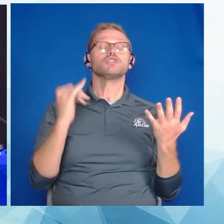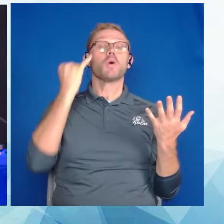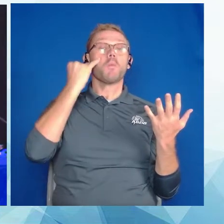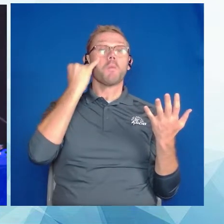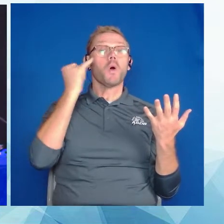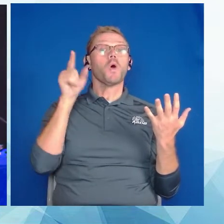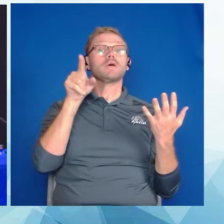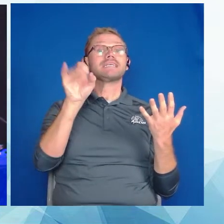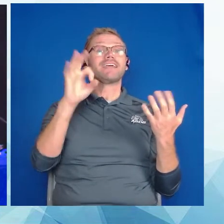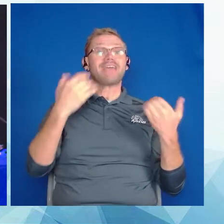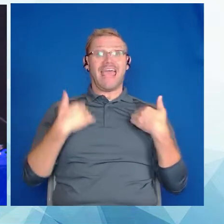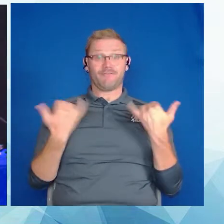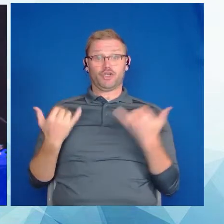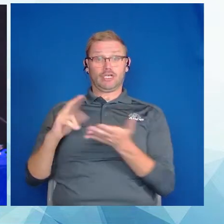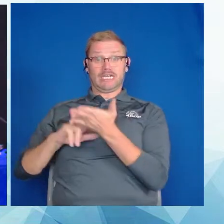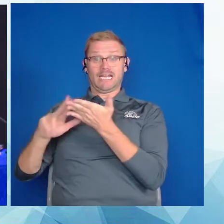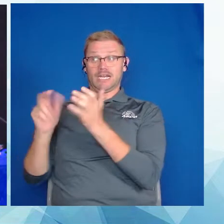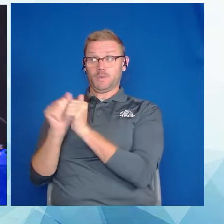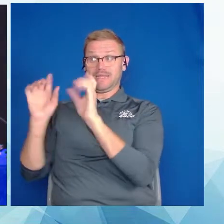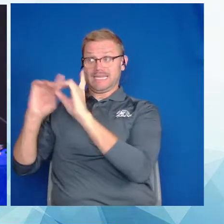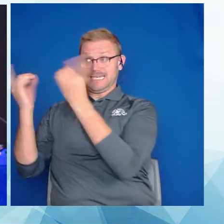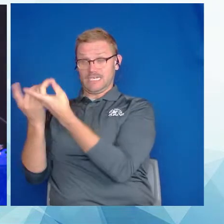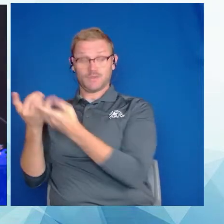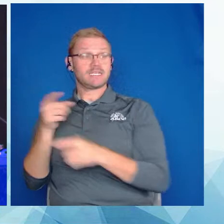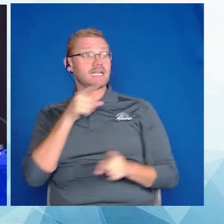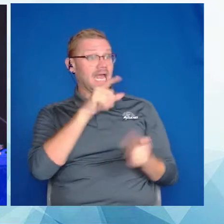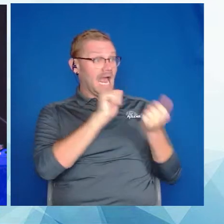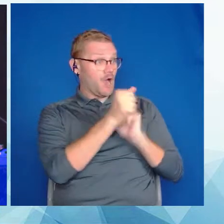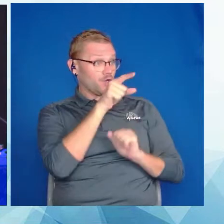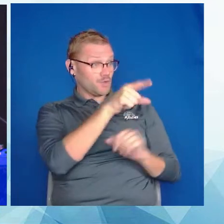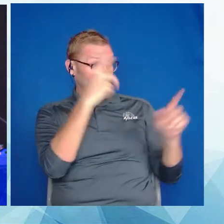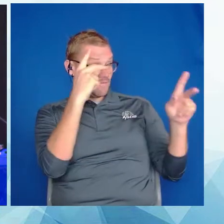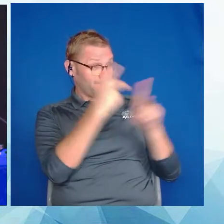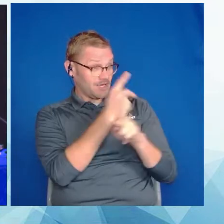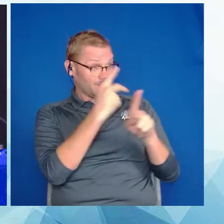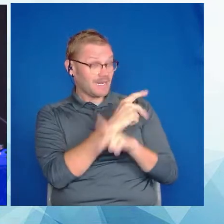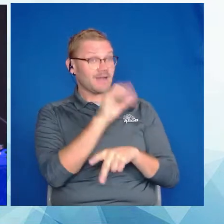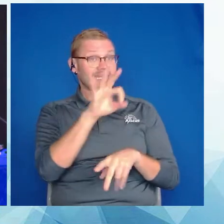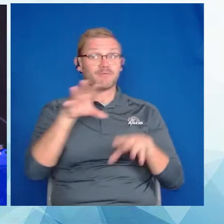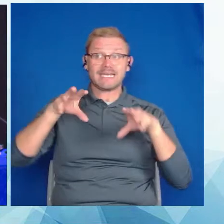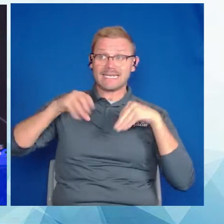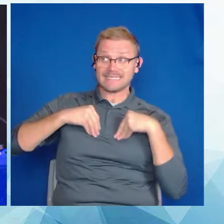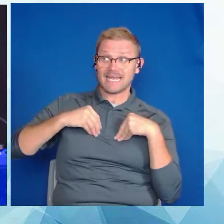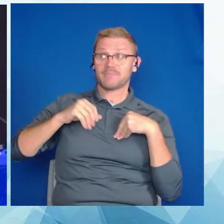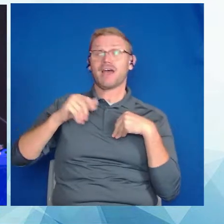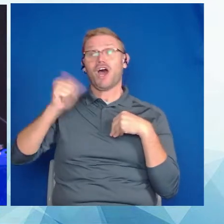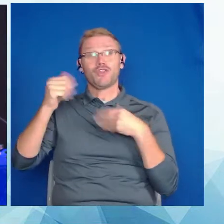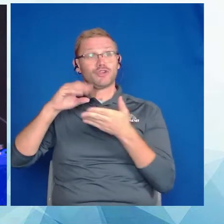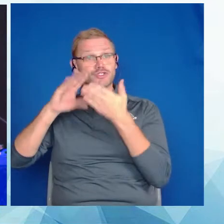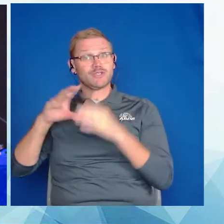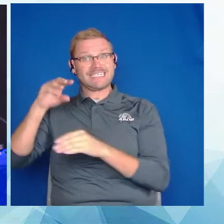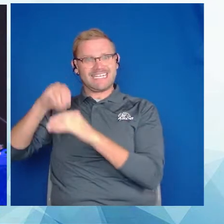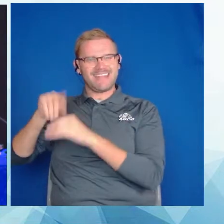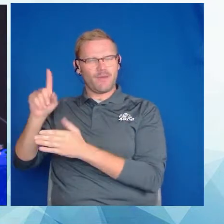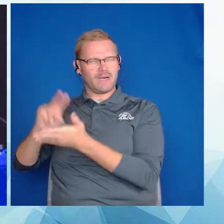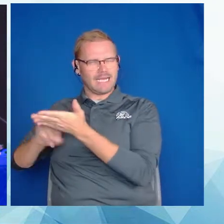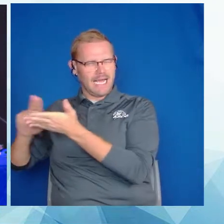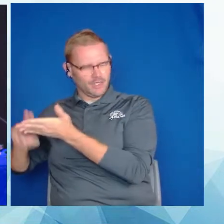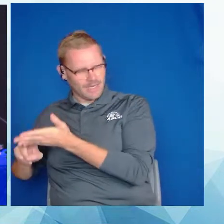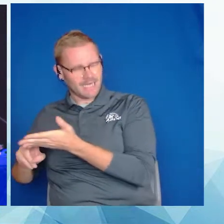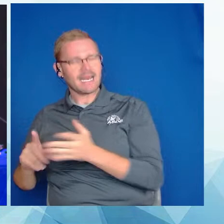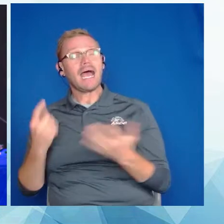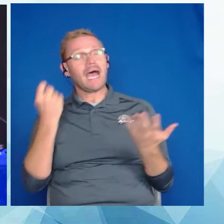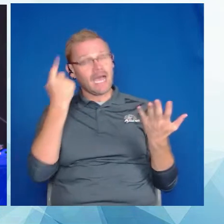have a current contract, how are you determining whether or not you can take in another student from that contract? I understand